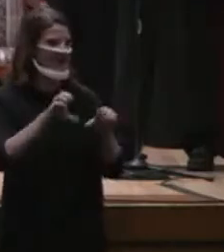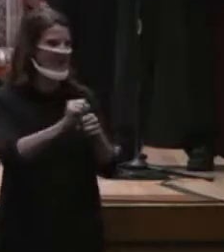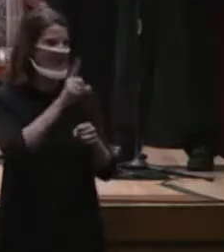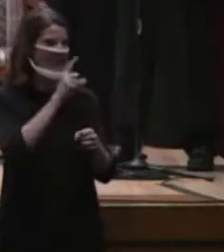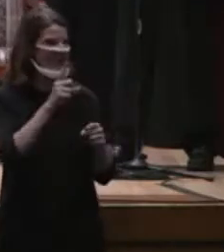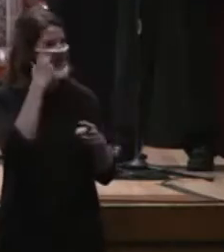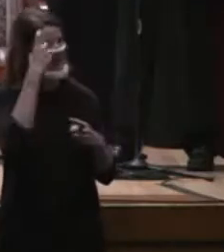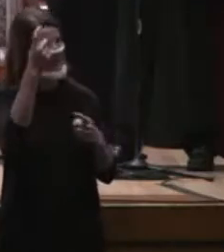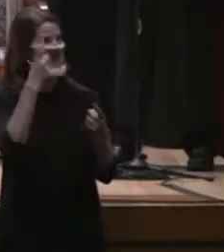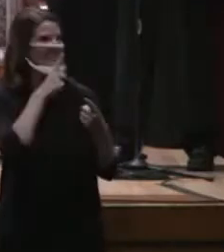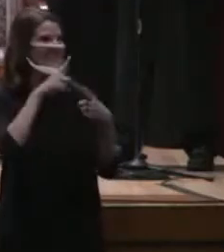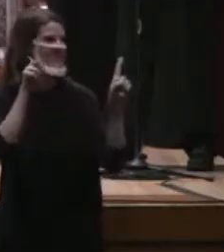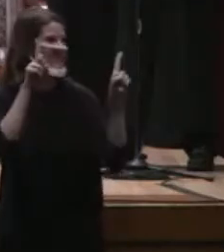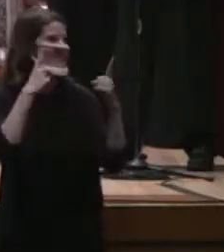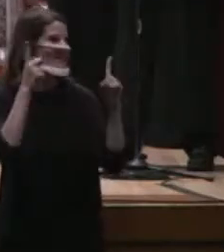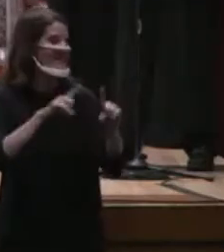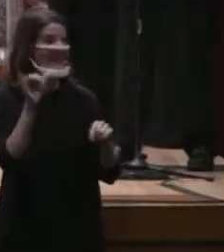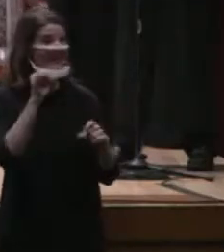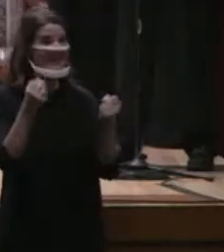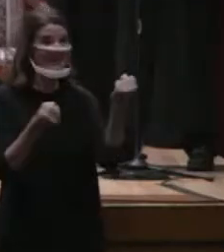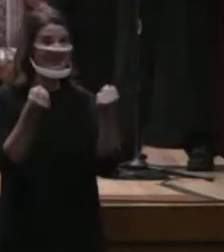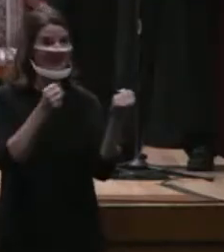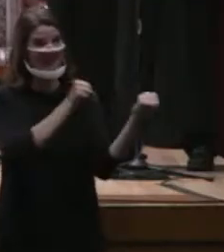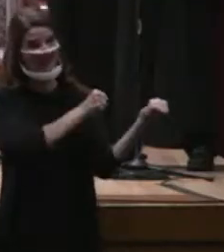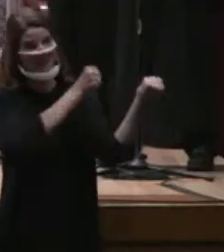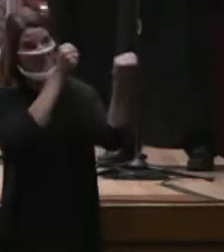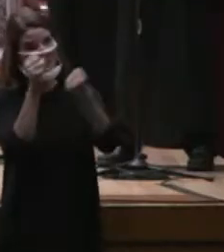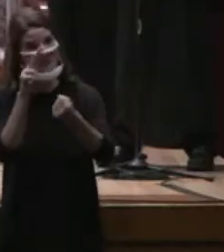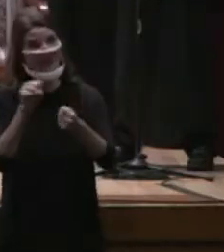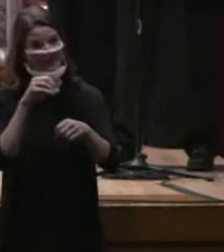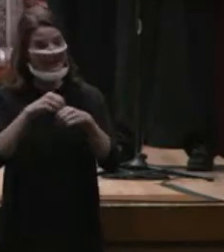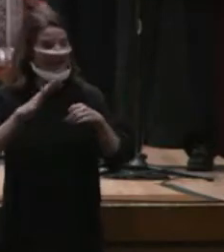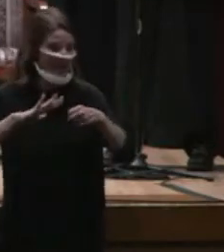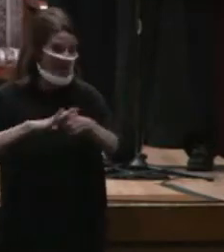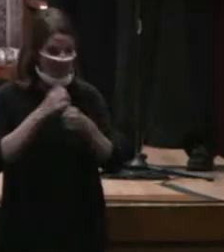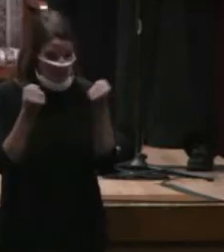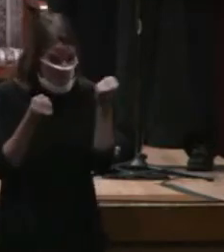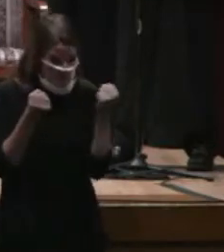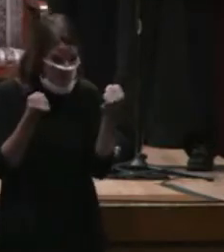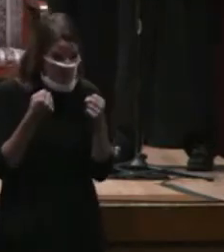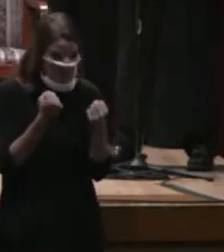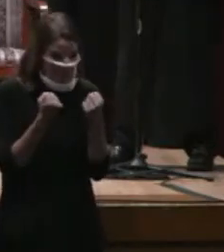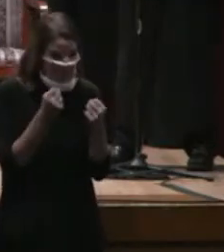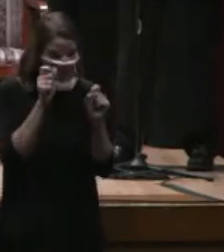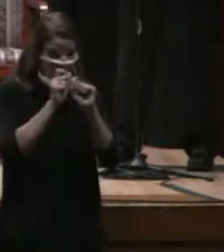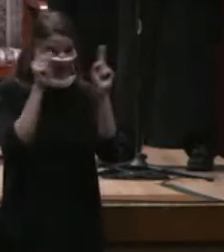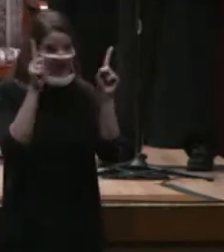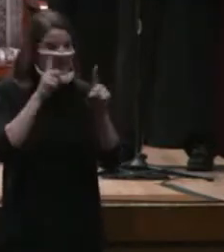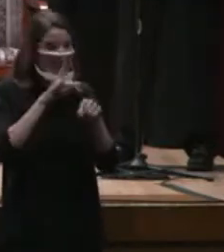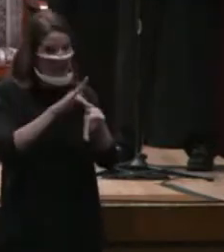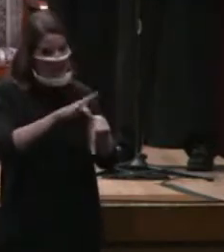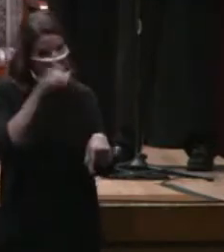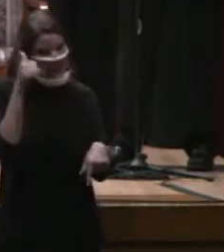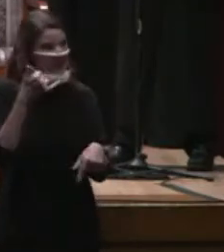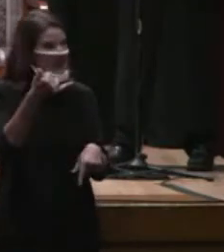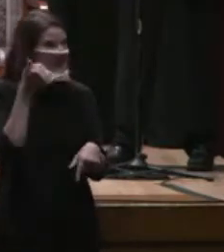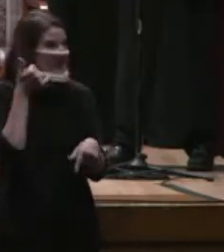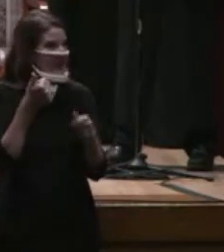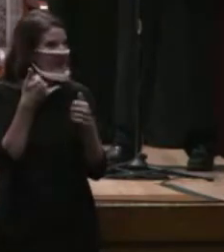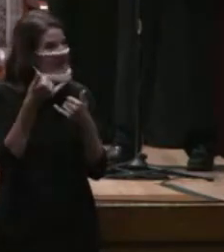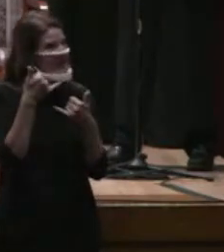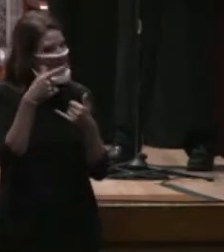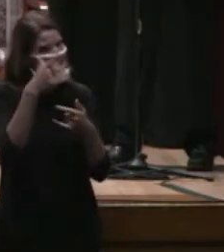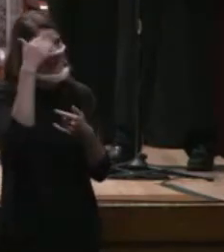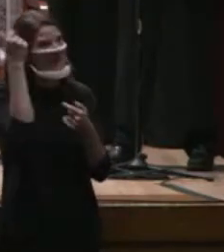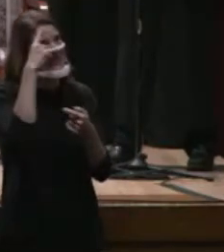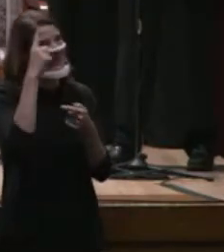her dreams happen, like driving her across country in a jam-packed car and waking up to very early morning phone calls because